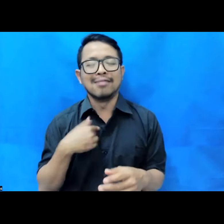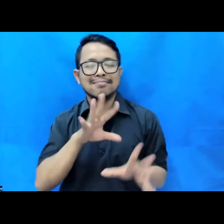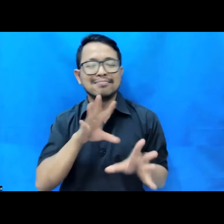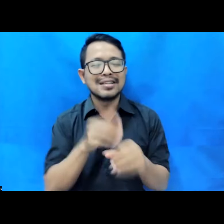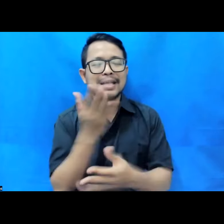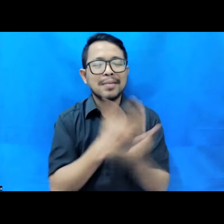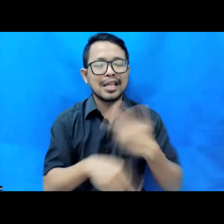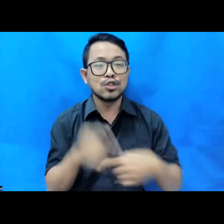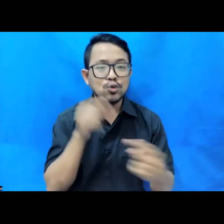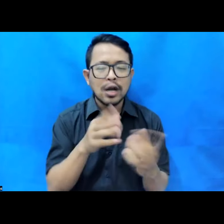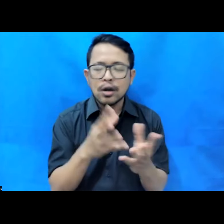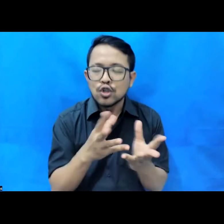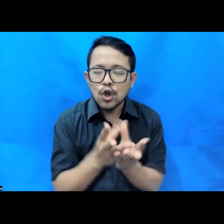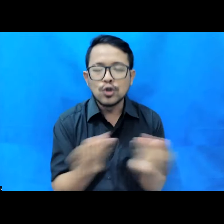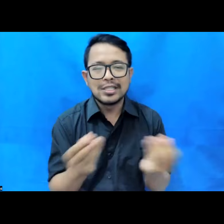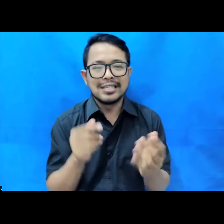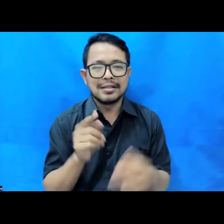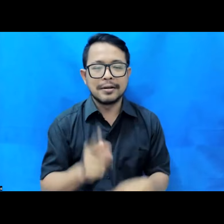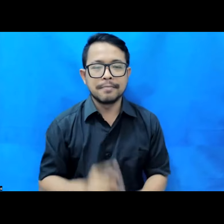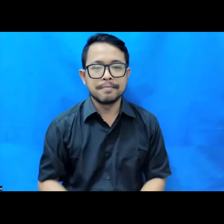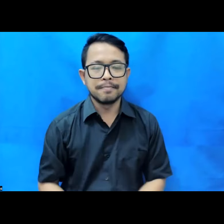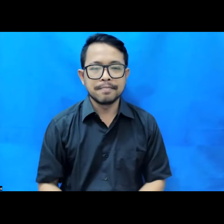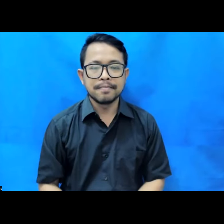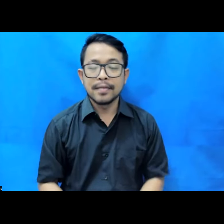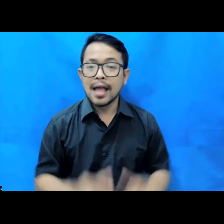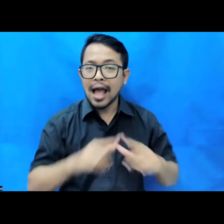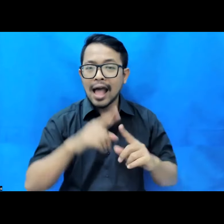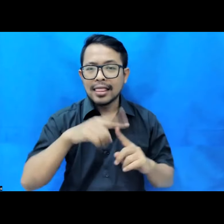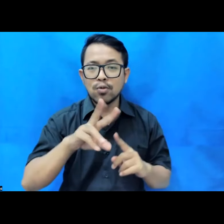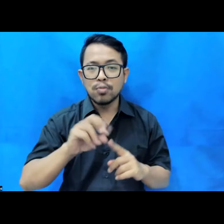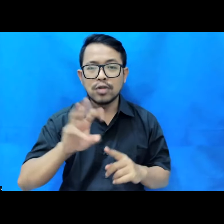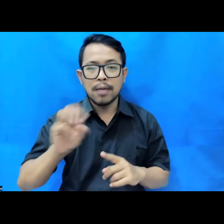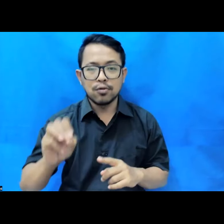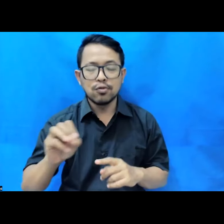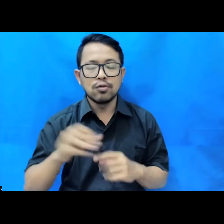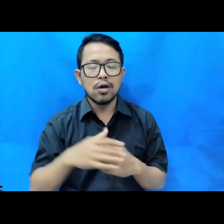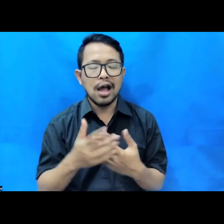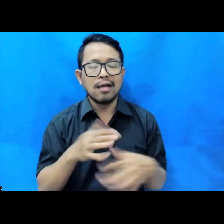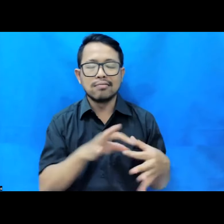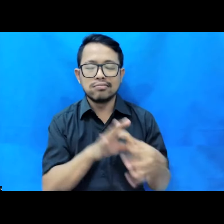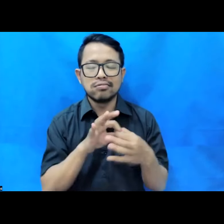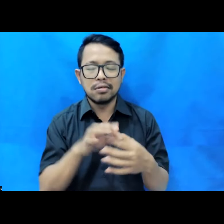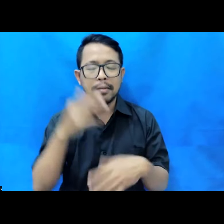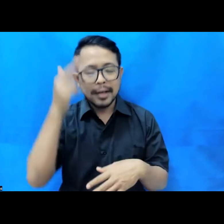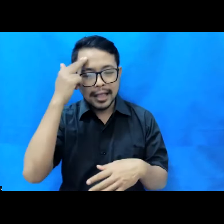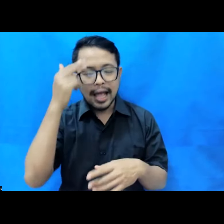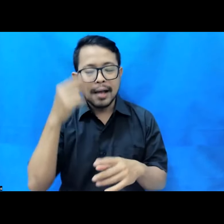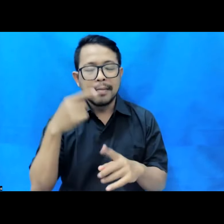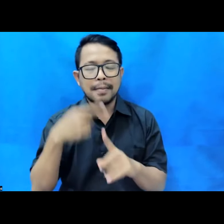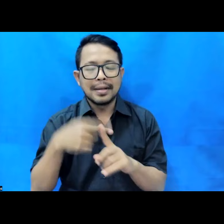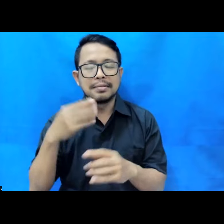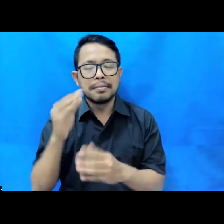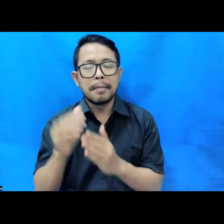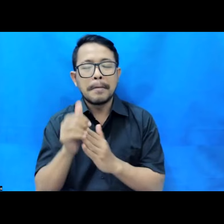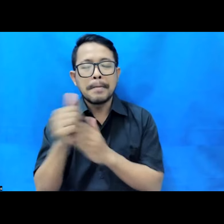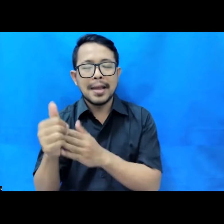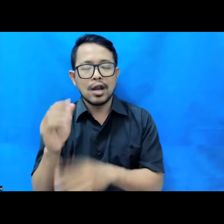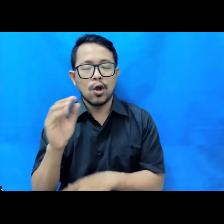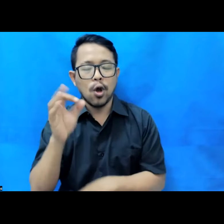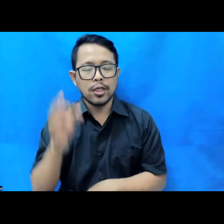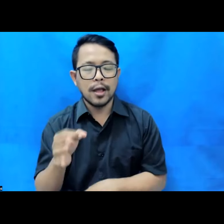AT 2030 works with governments and city leaders. We provide data, evidence, and technical